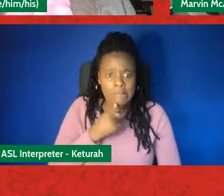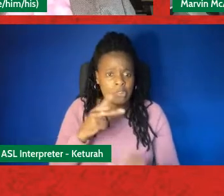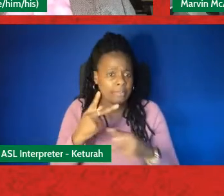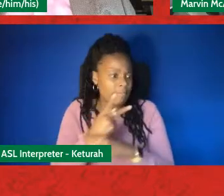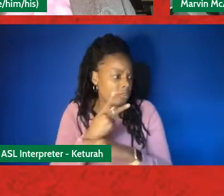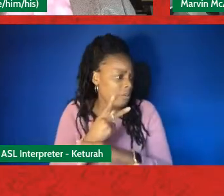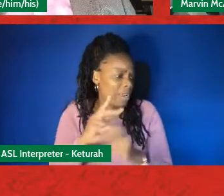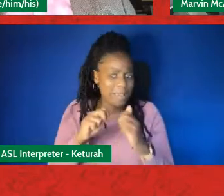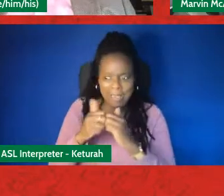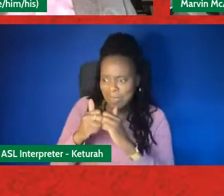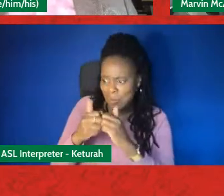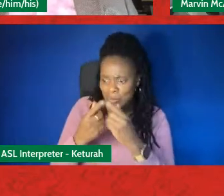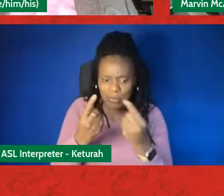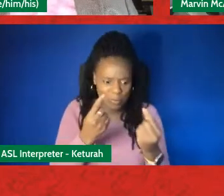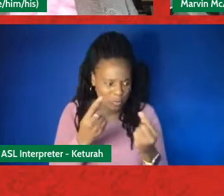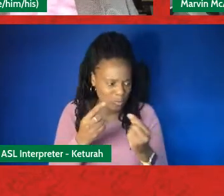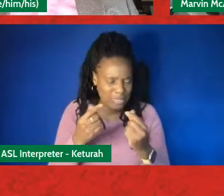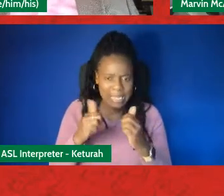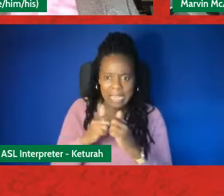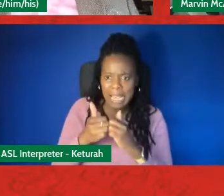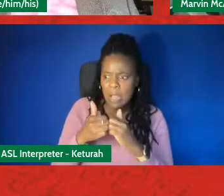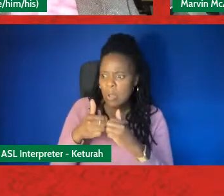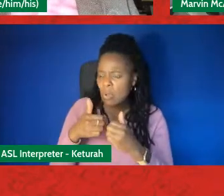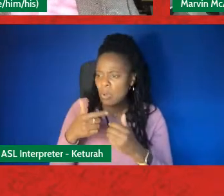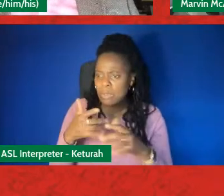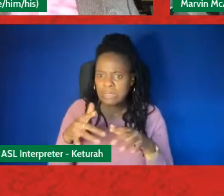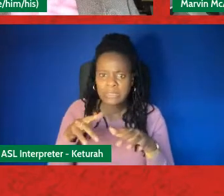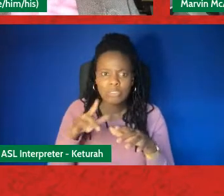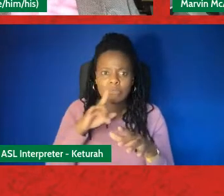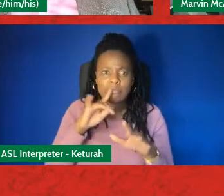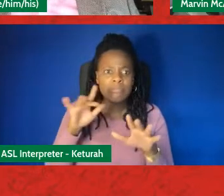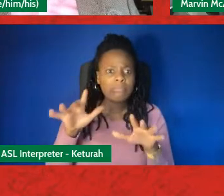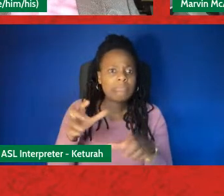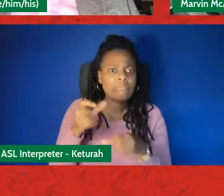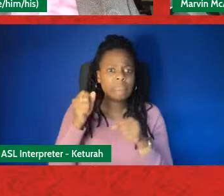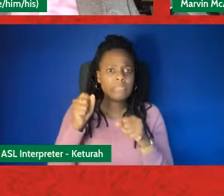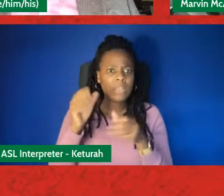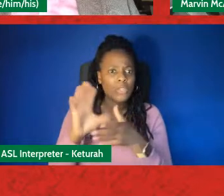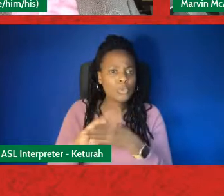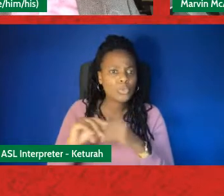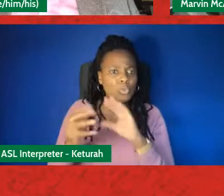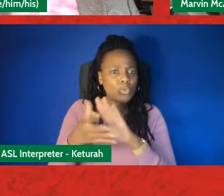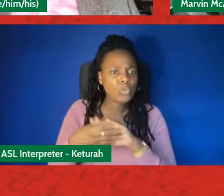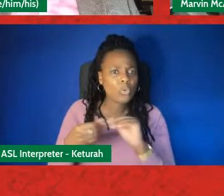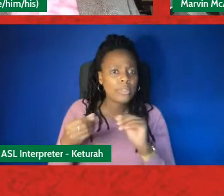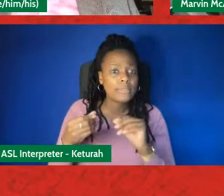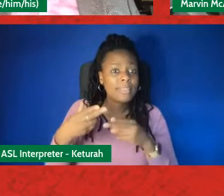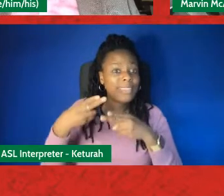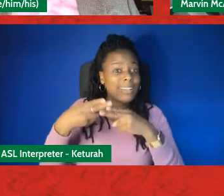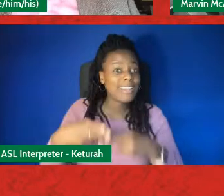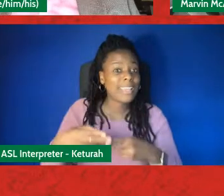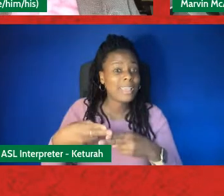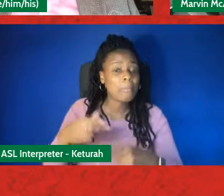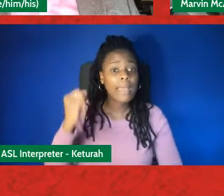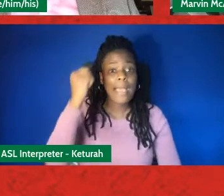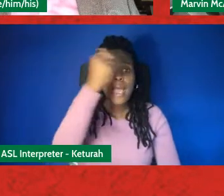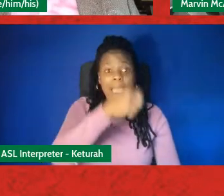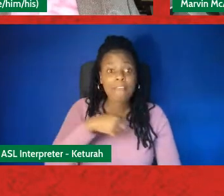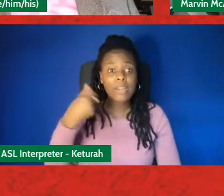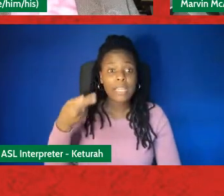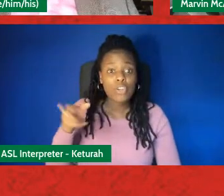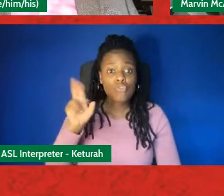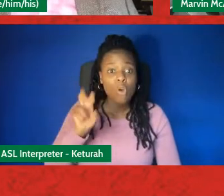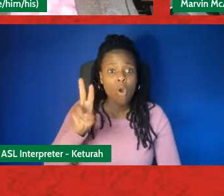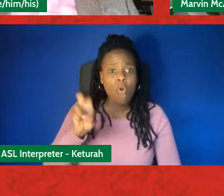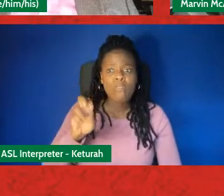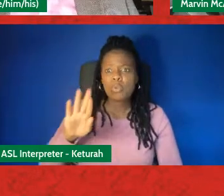I want to do this? How do I want to embrace this? Because, and let's be clear on this, the name African Grove was imposed